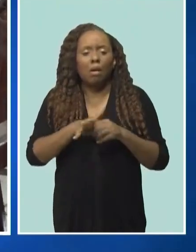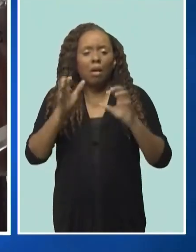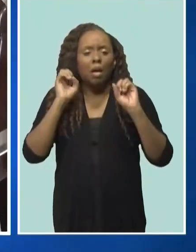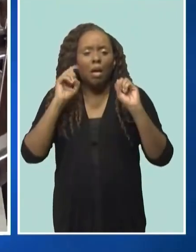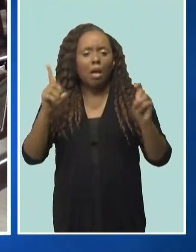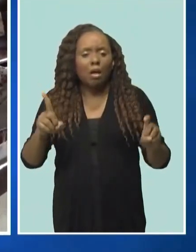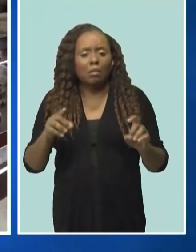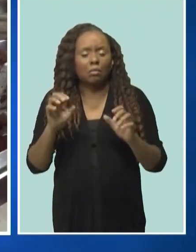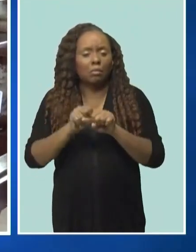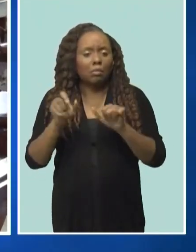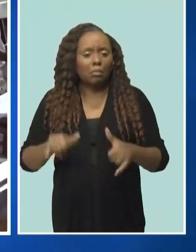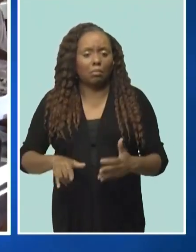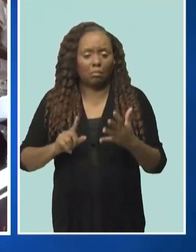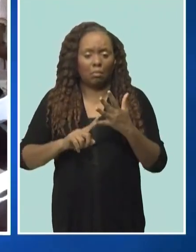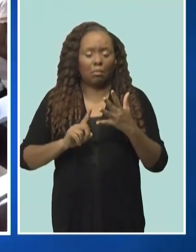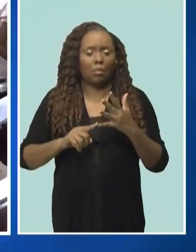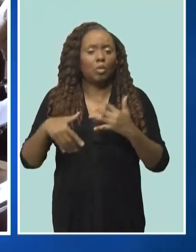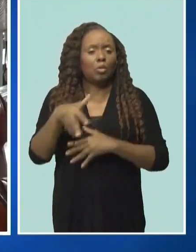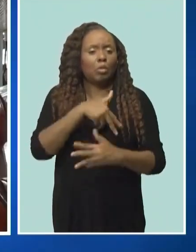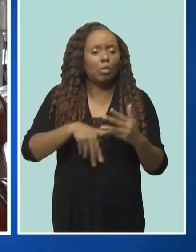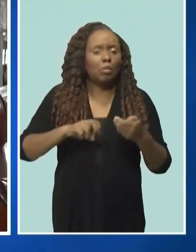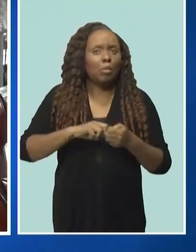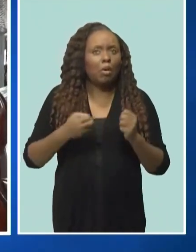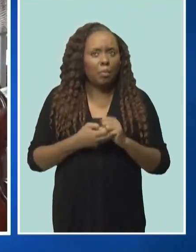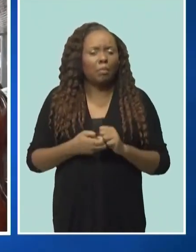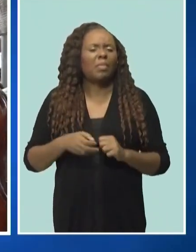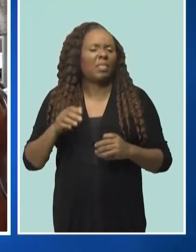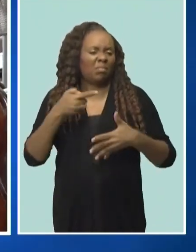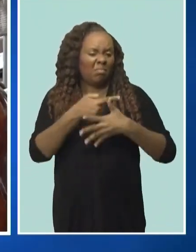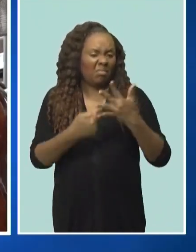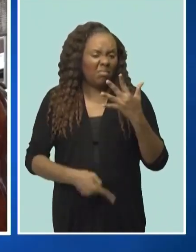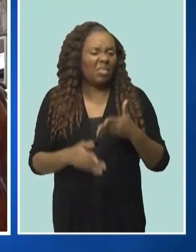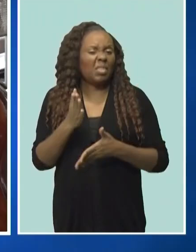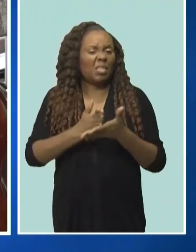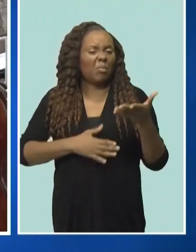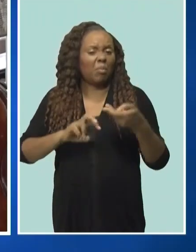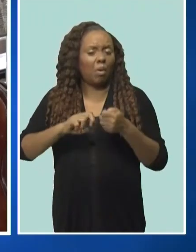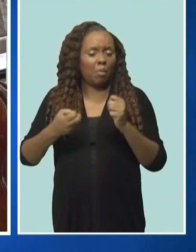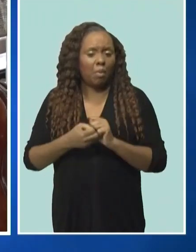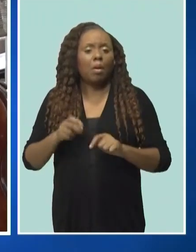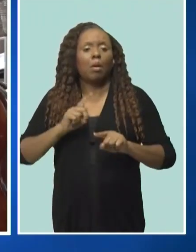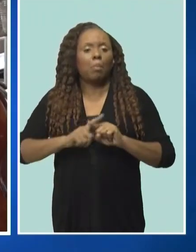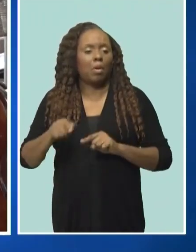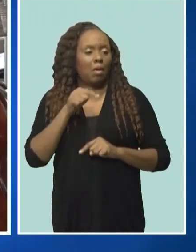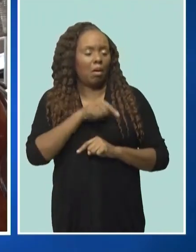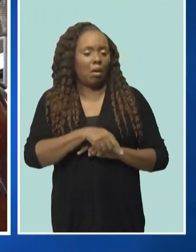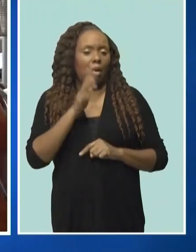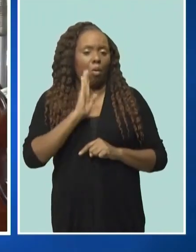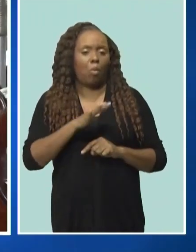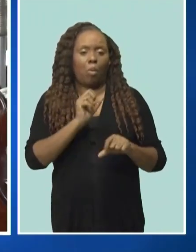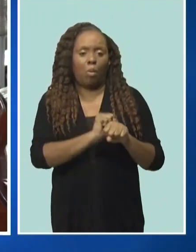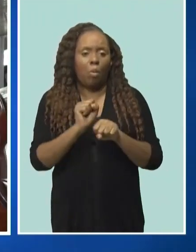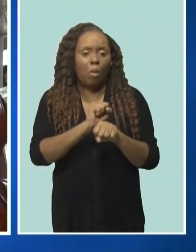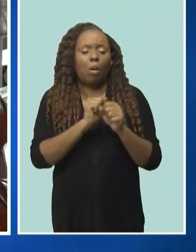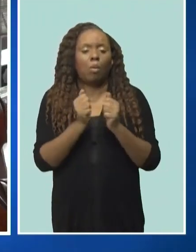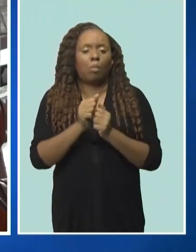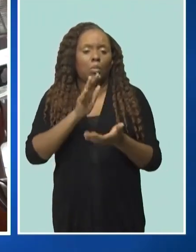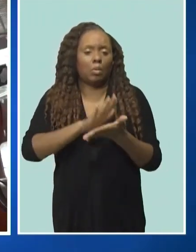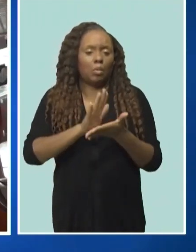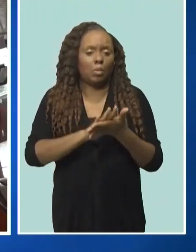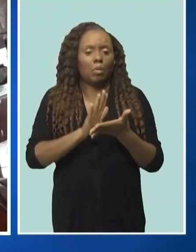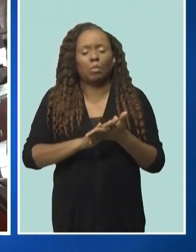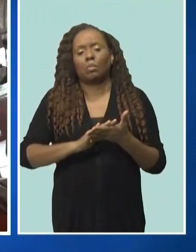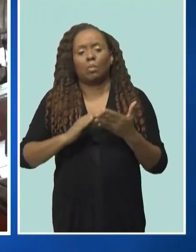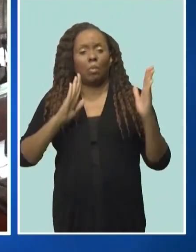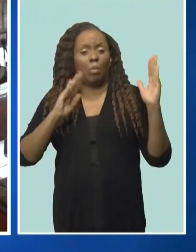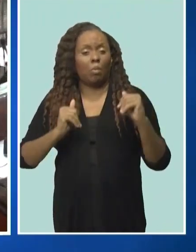as root causes. However, the Anglican head says his church will be looking to work closer with schools across the island with the hope of rolling out